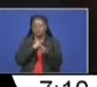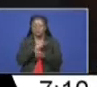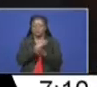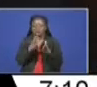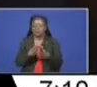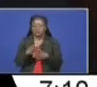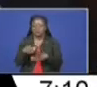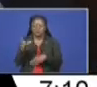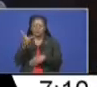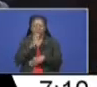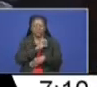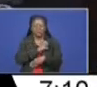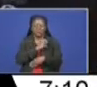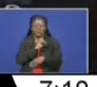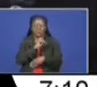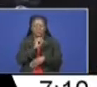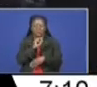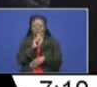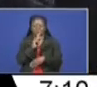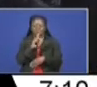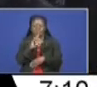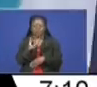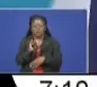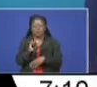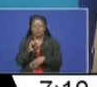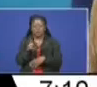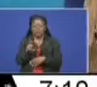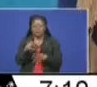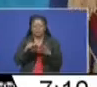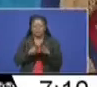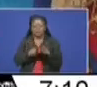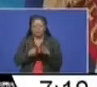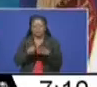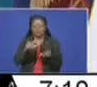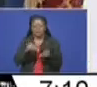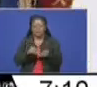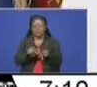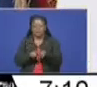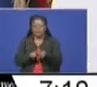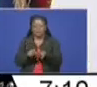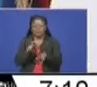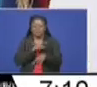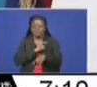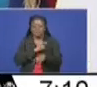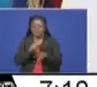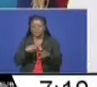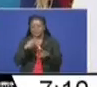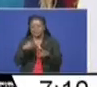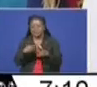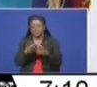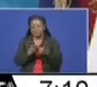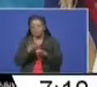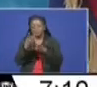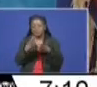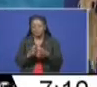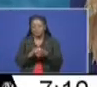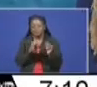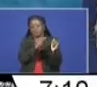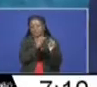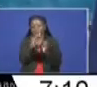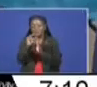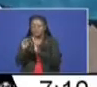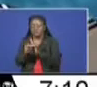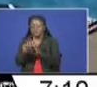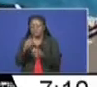to the country he loved as a Royal Bahamas Police Force officer, later serving as Director of Immigration and Consulate General to New